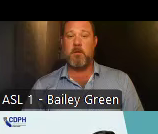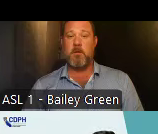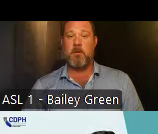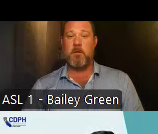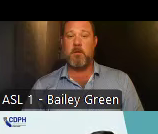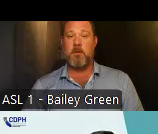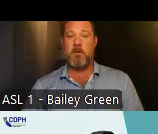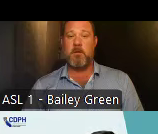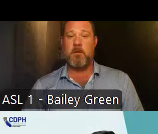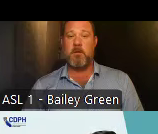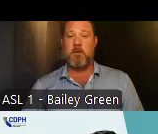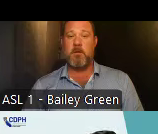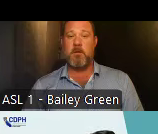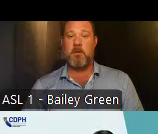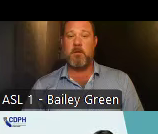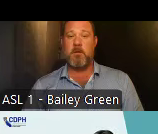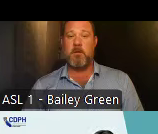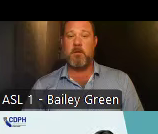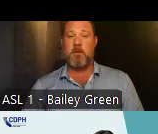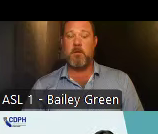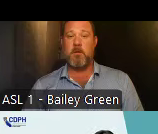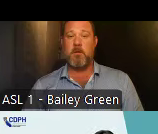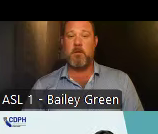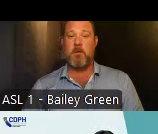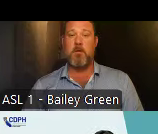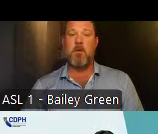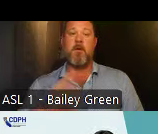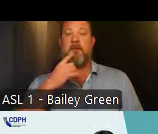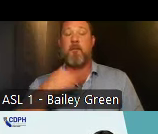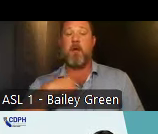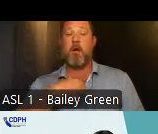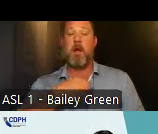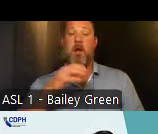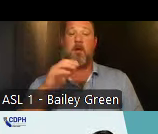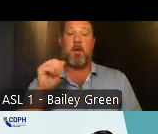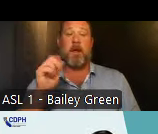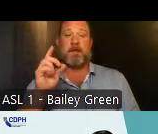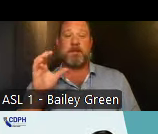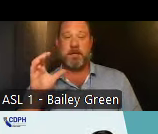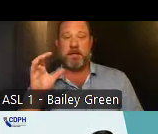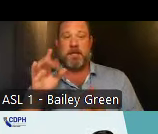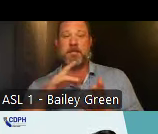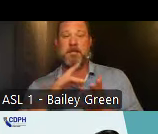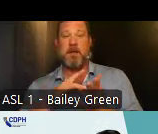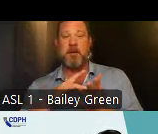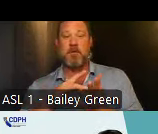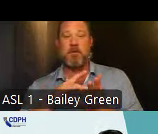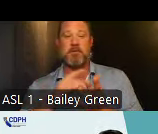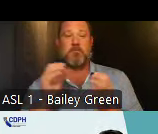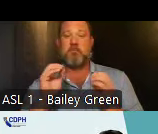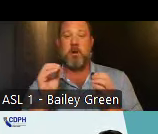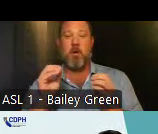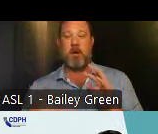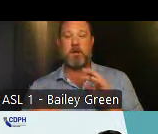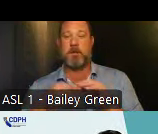For our California Alzheimer's disease centers, we don't have any additional updates